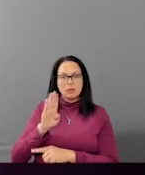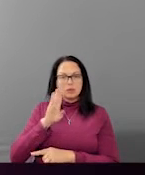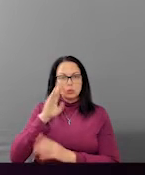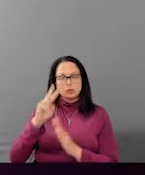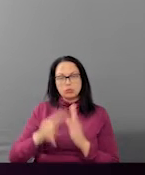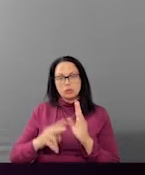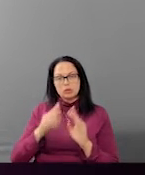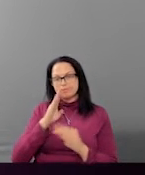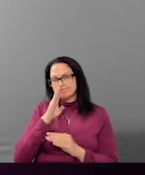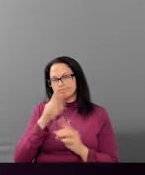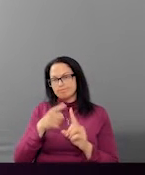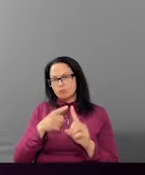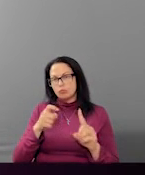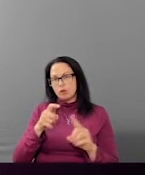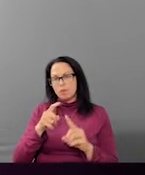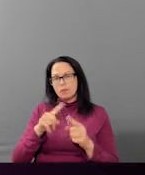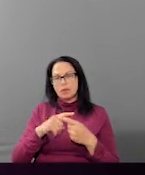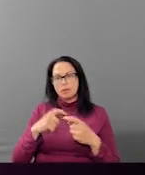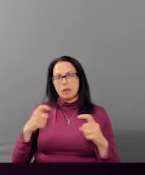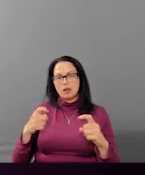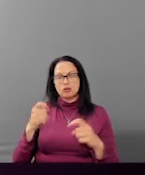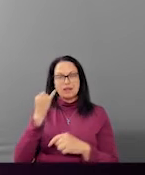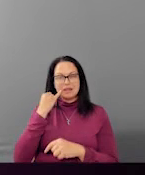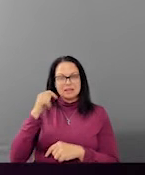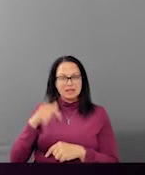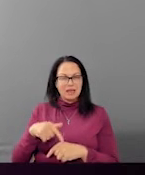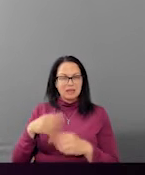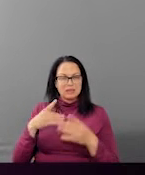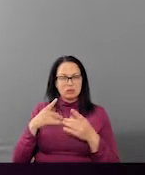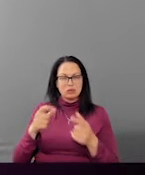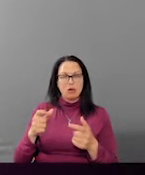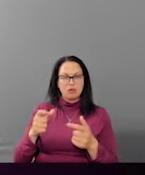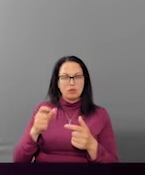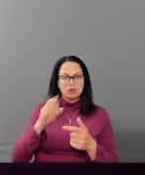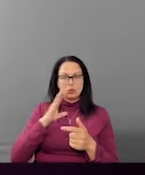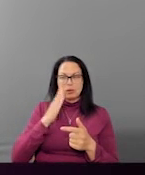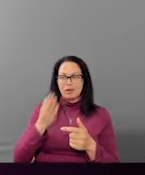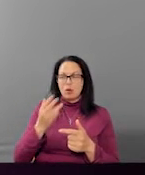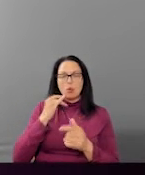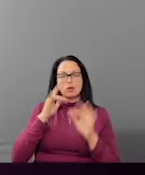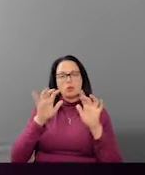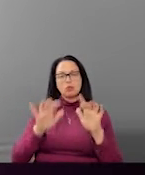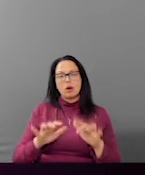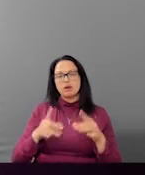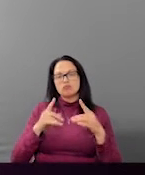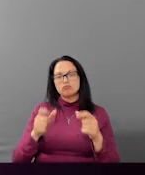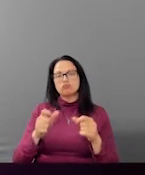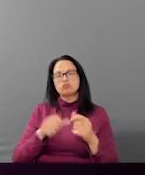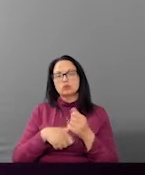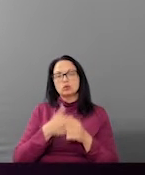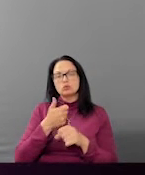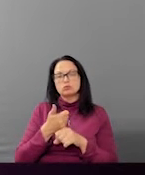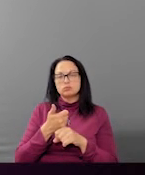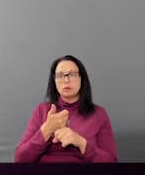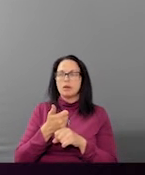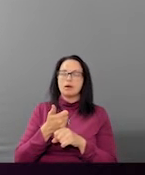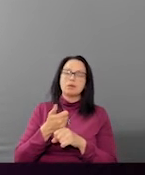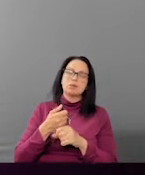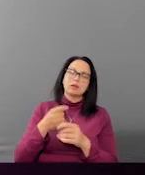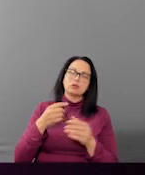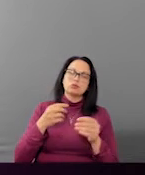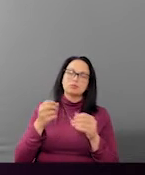the blockchain. And this idea of resolvers is still there, where you're writing resolvers to construct and return an object defined in your